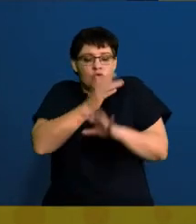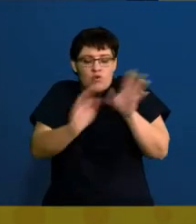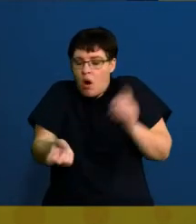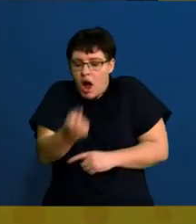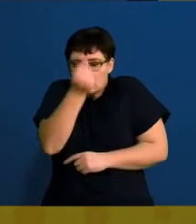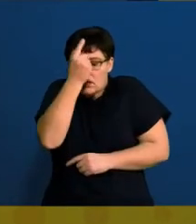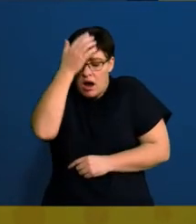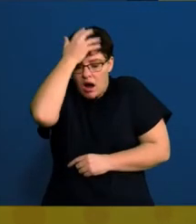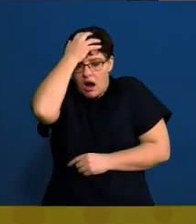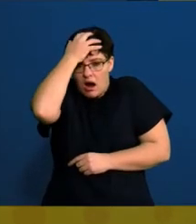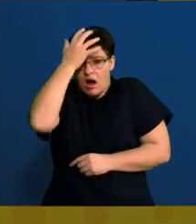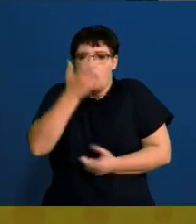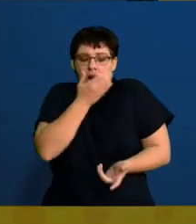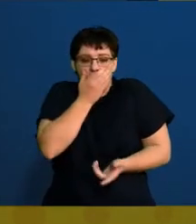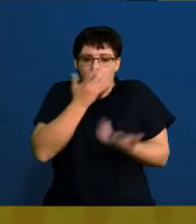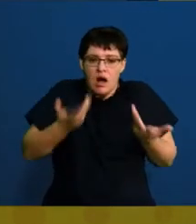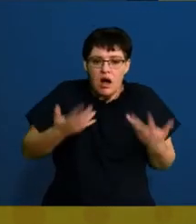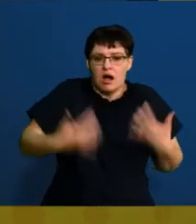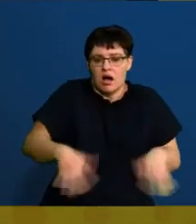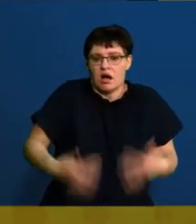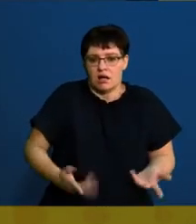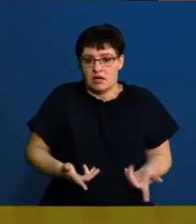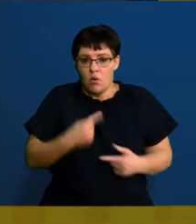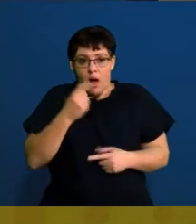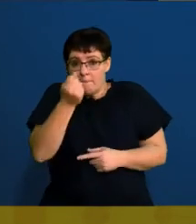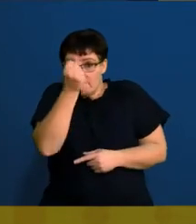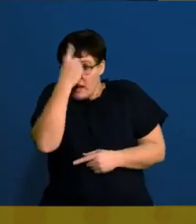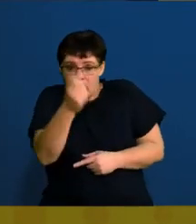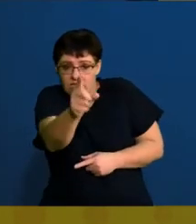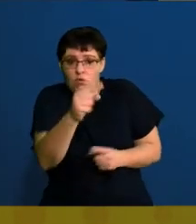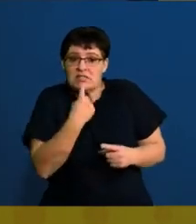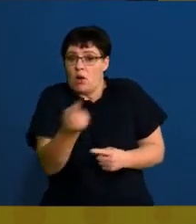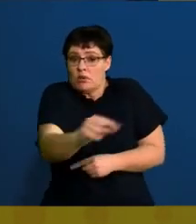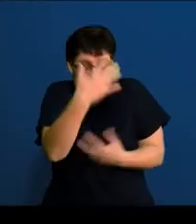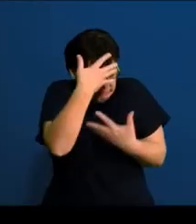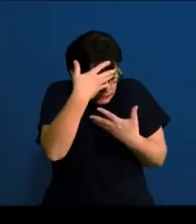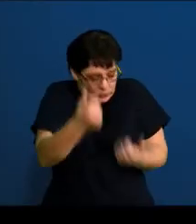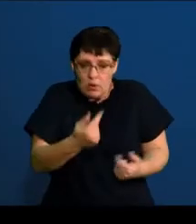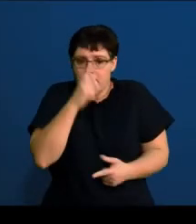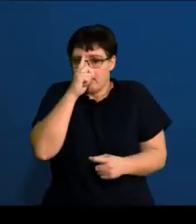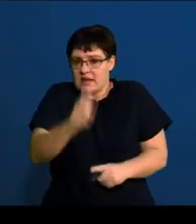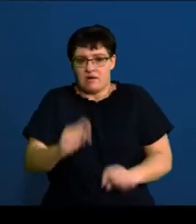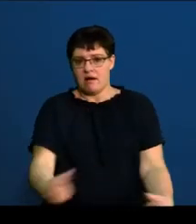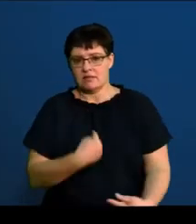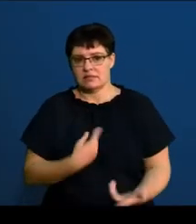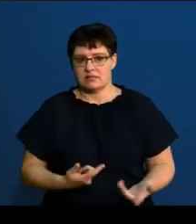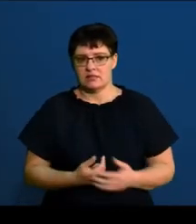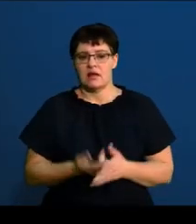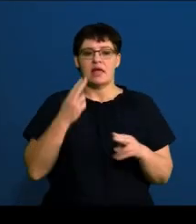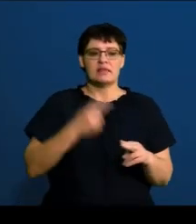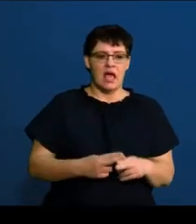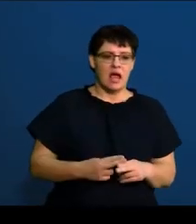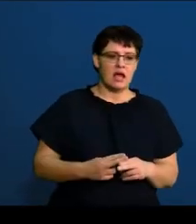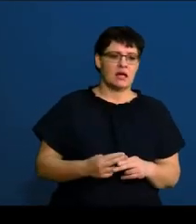be mesmerized by what you're saying and could not believe what you're actually saying. Then there's this obviously bored